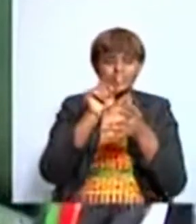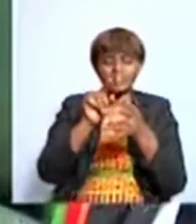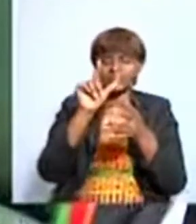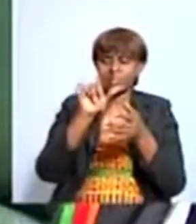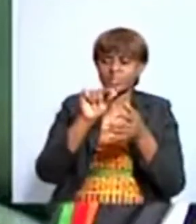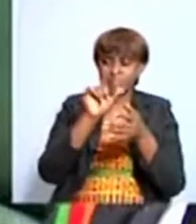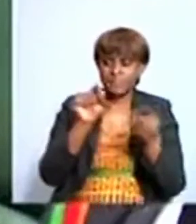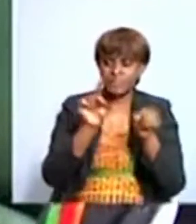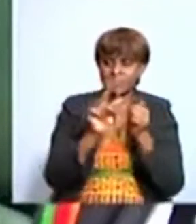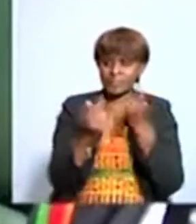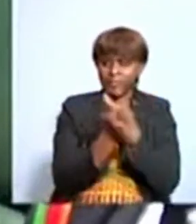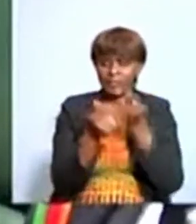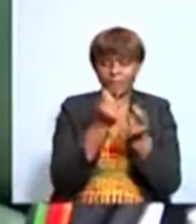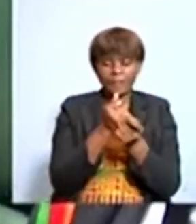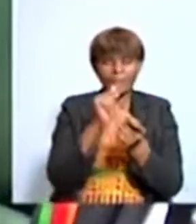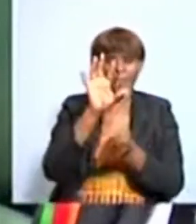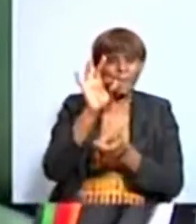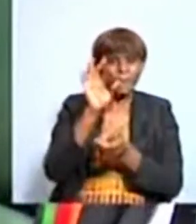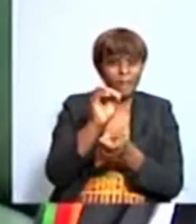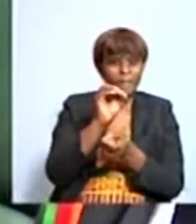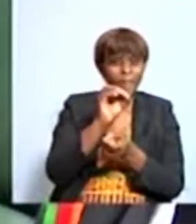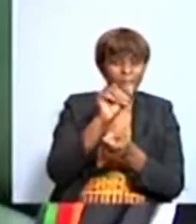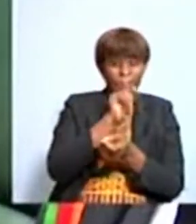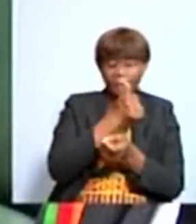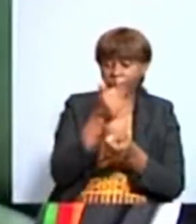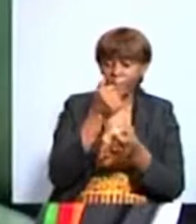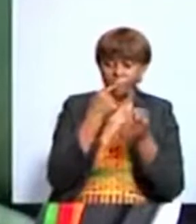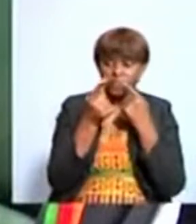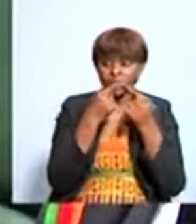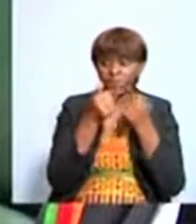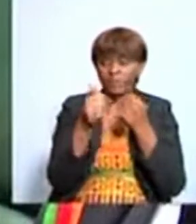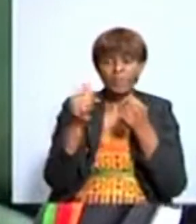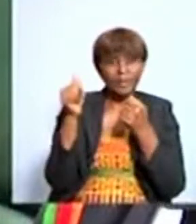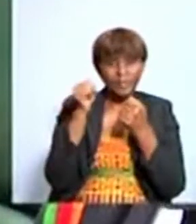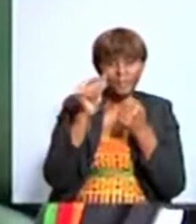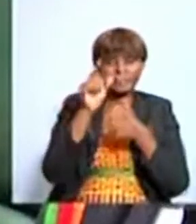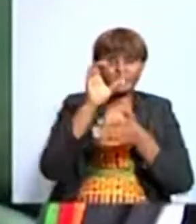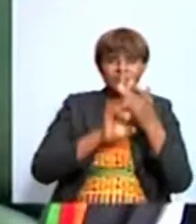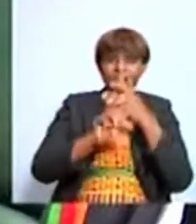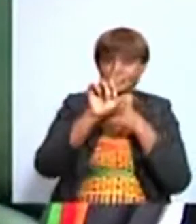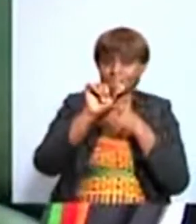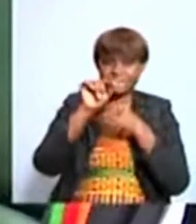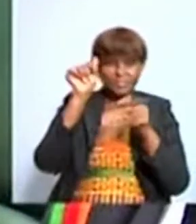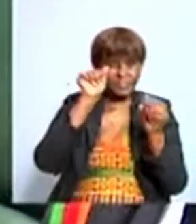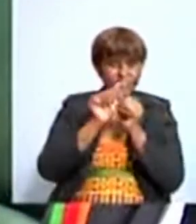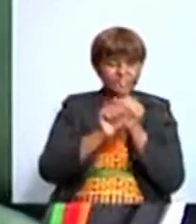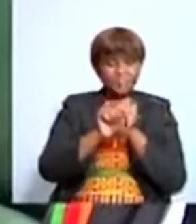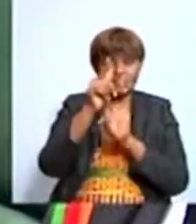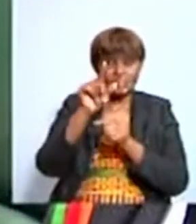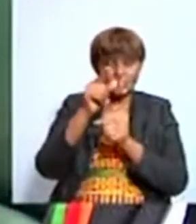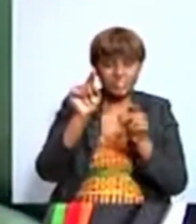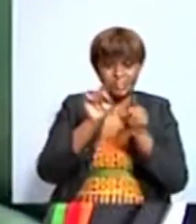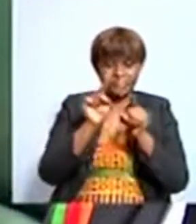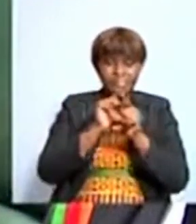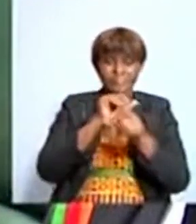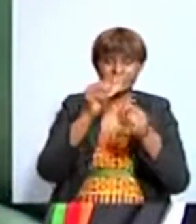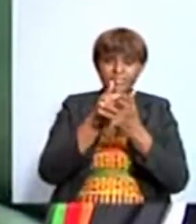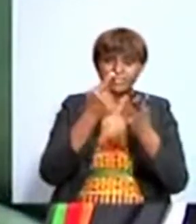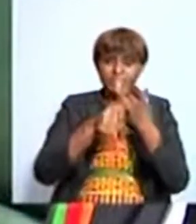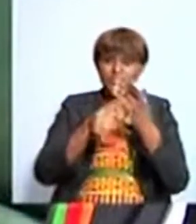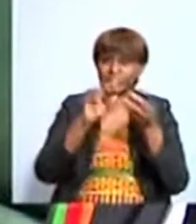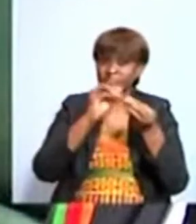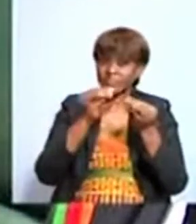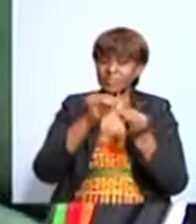20, amendment of section 90. Any debate? Any objection? Clause 20 is agreed to. Clause 21, amendment of